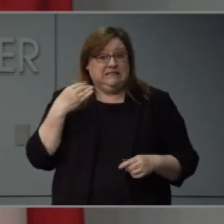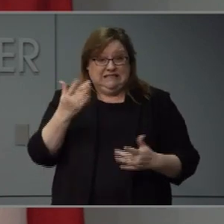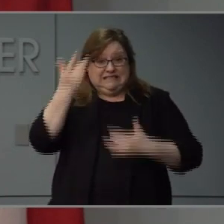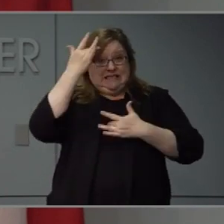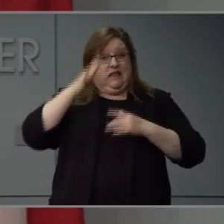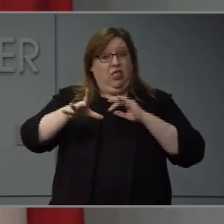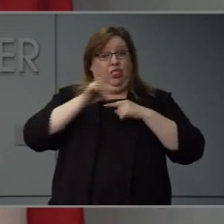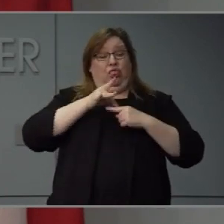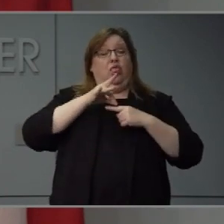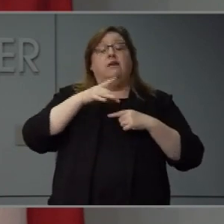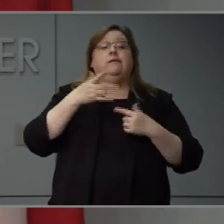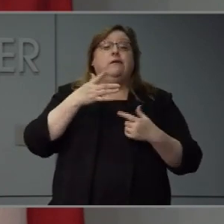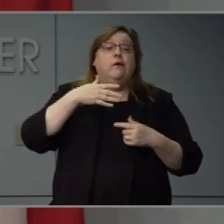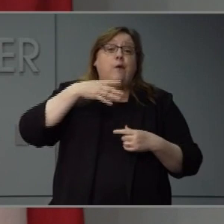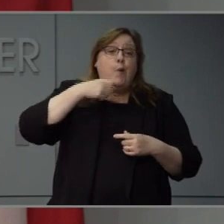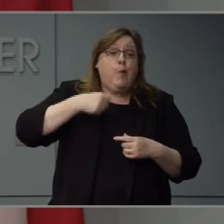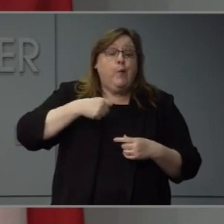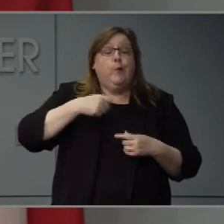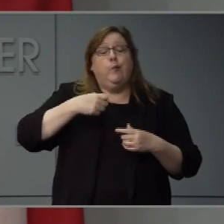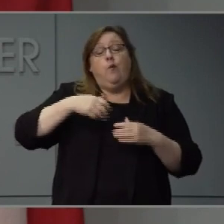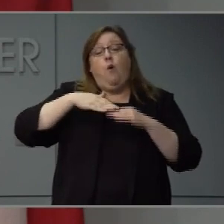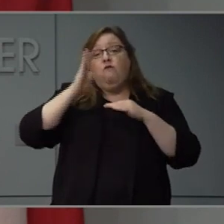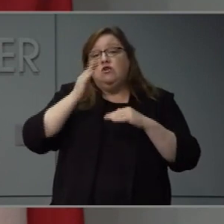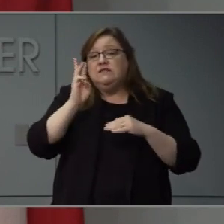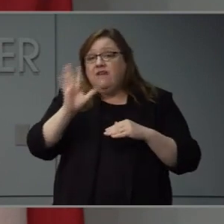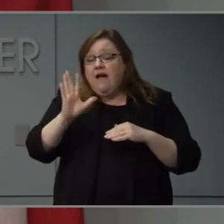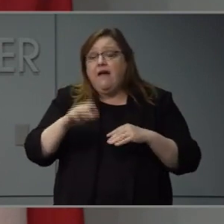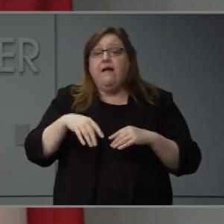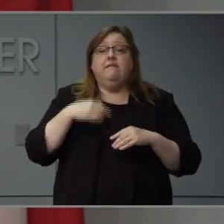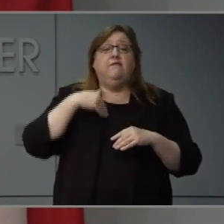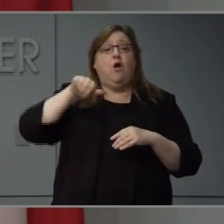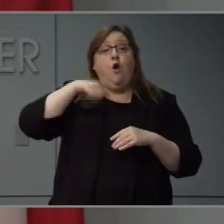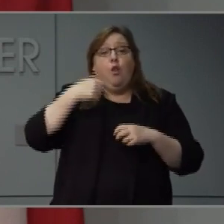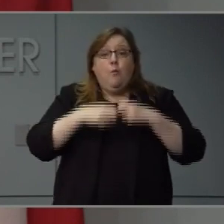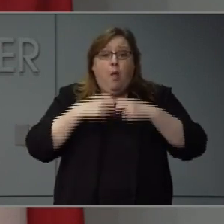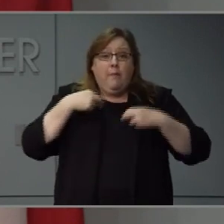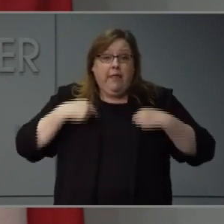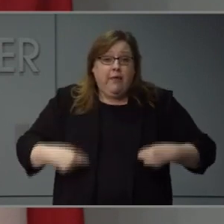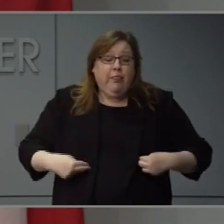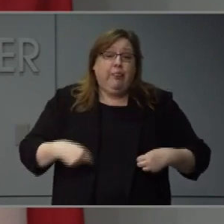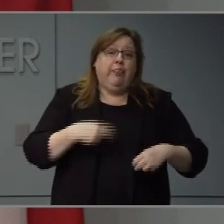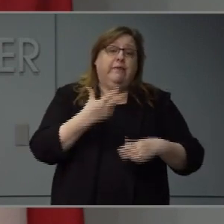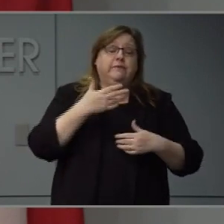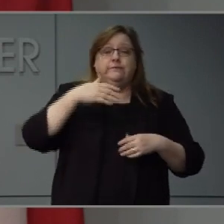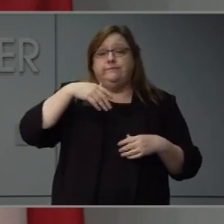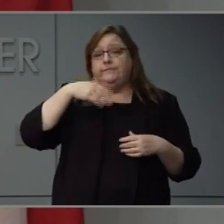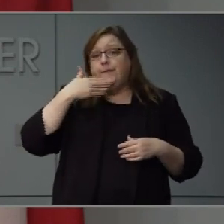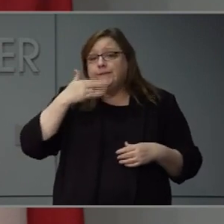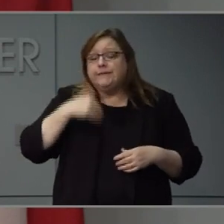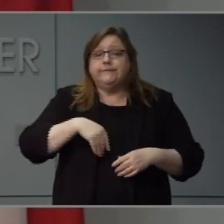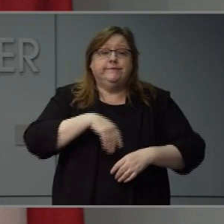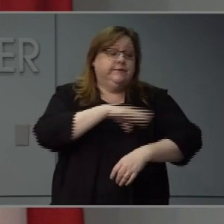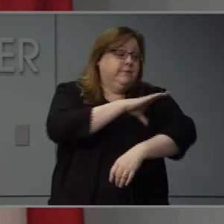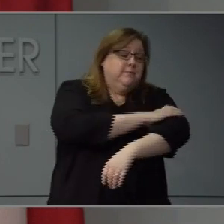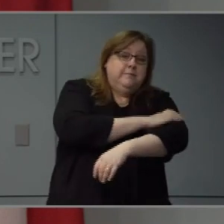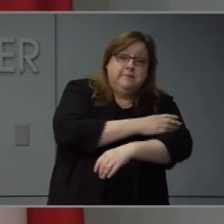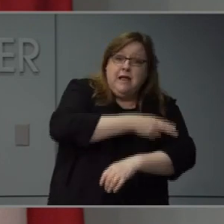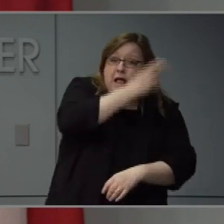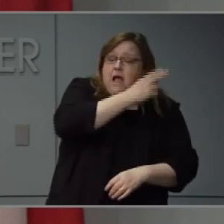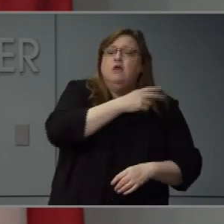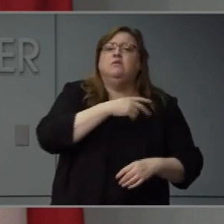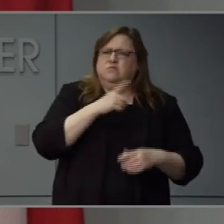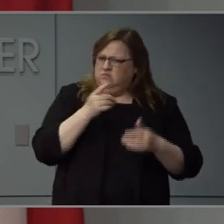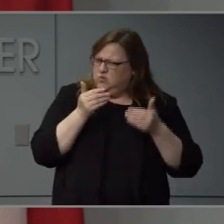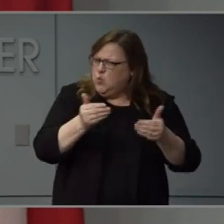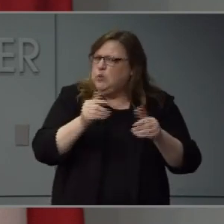65 and those with underlying health conditions. And because of the disproportionate impact from